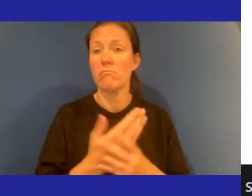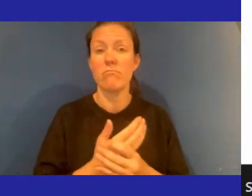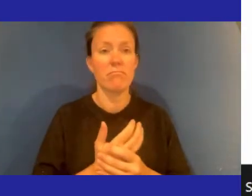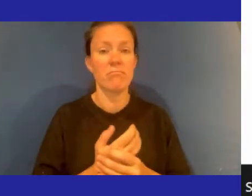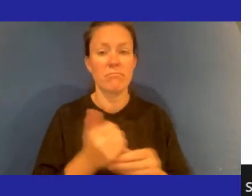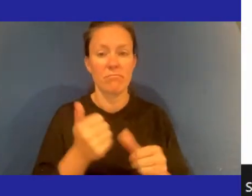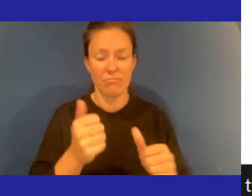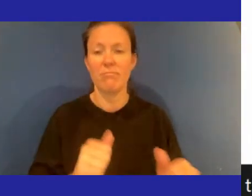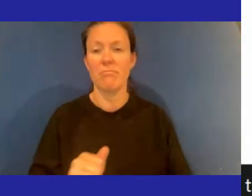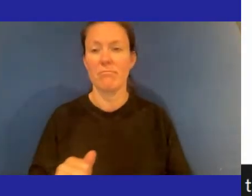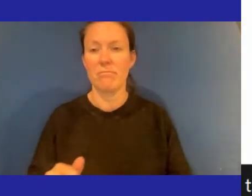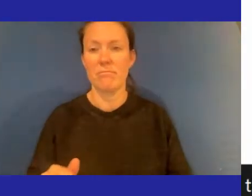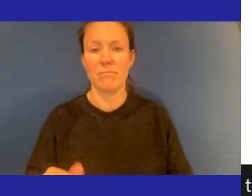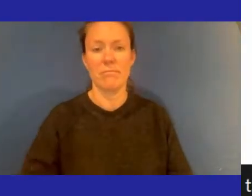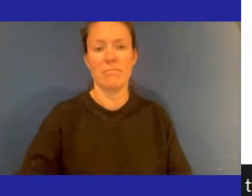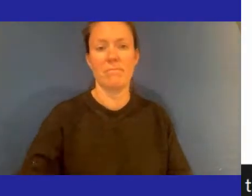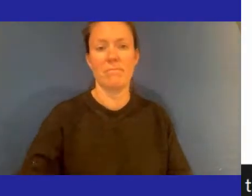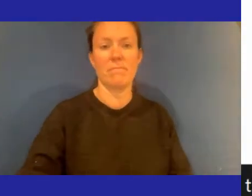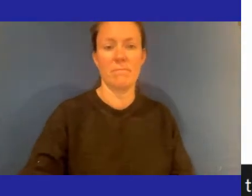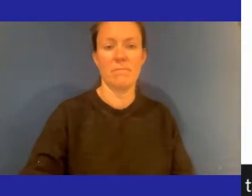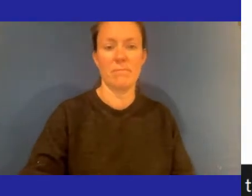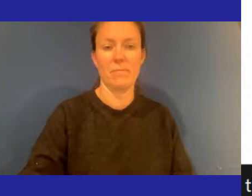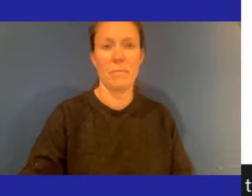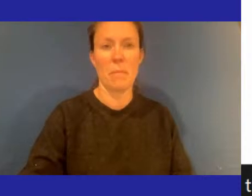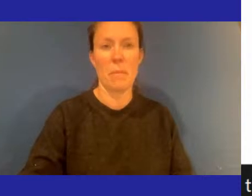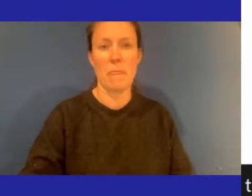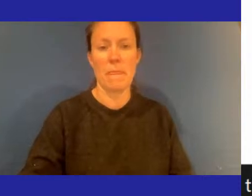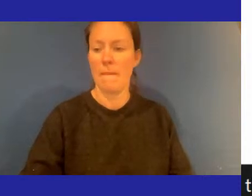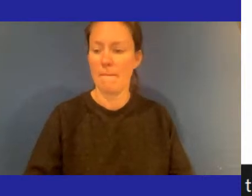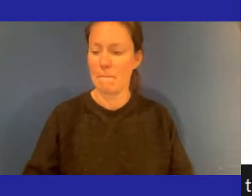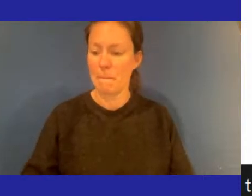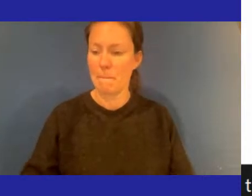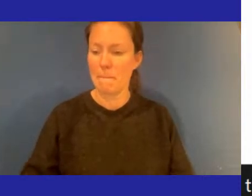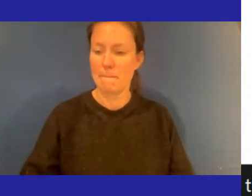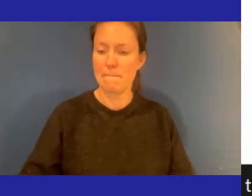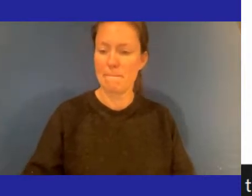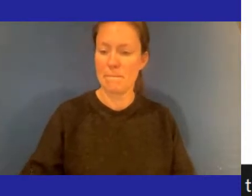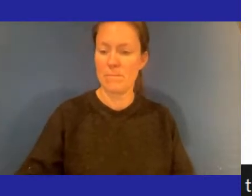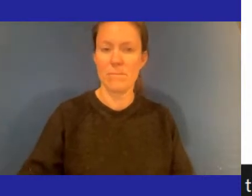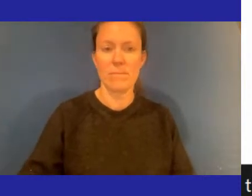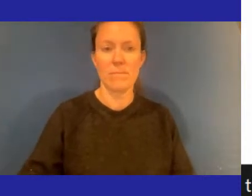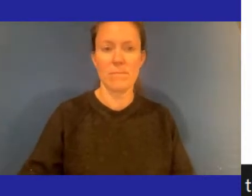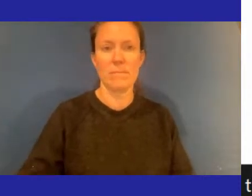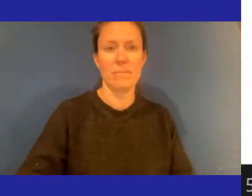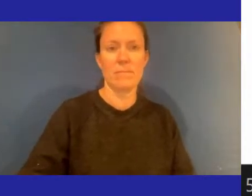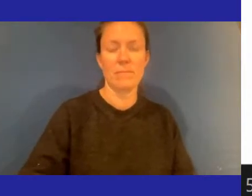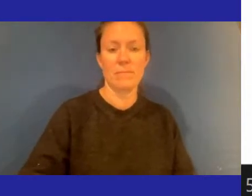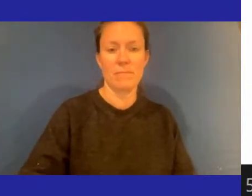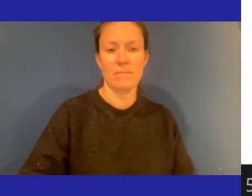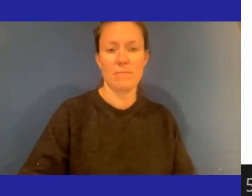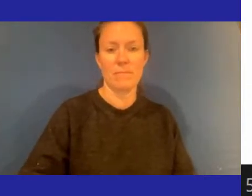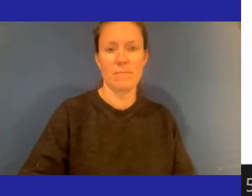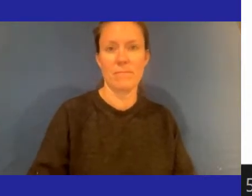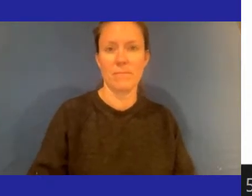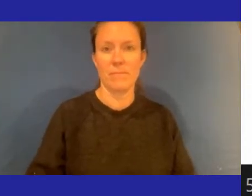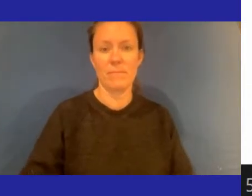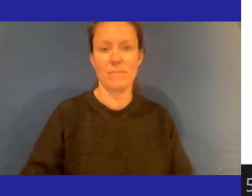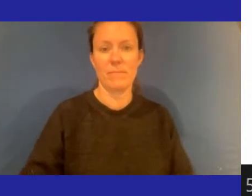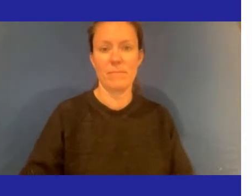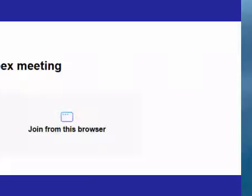Perfect timing, too. Wow. 10:02. Close enough. Close enough for government work.